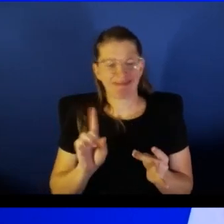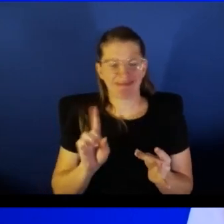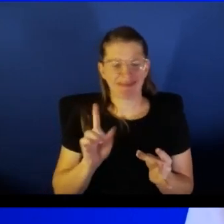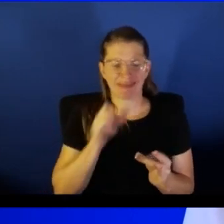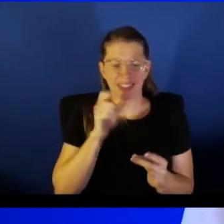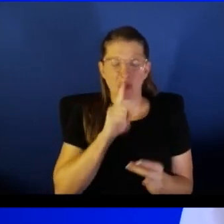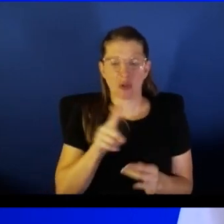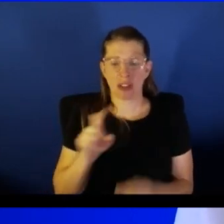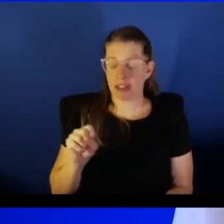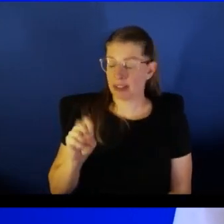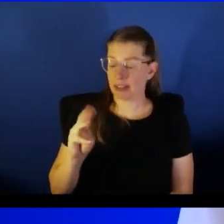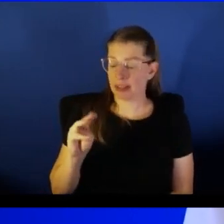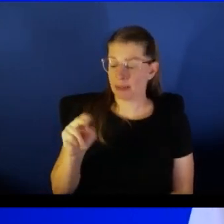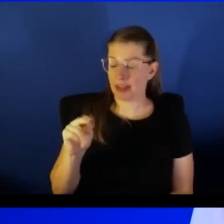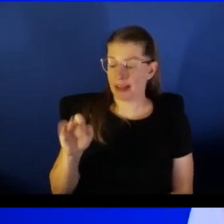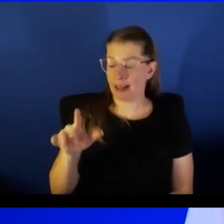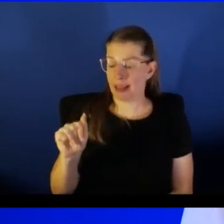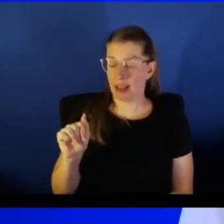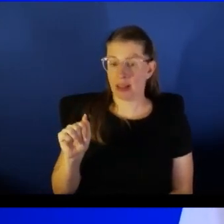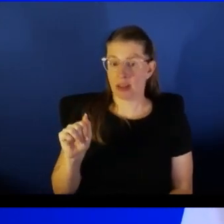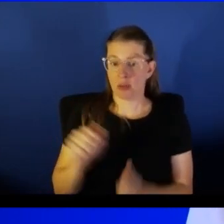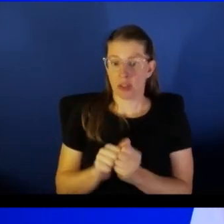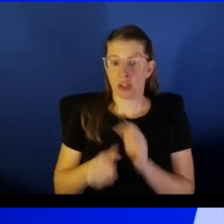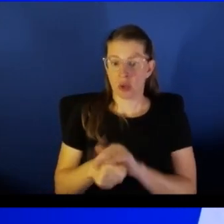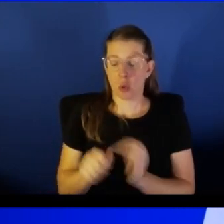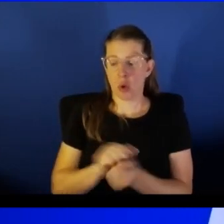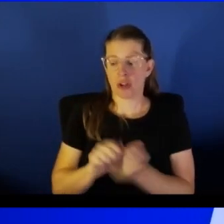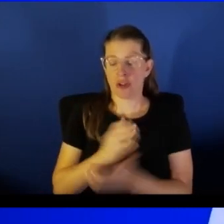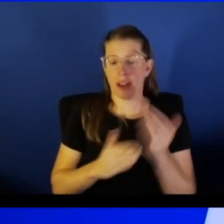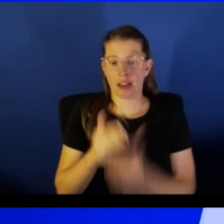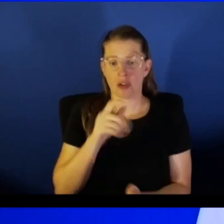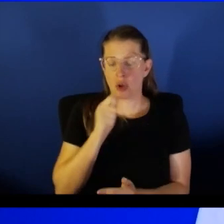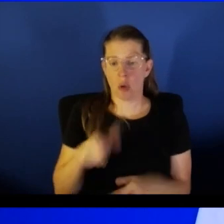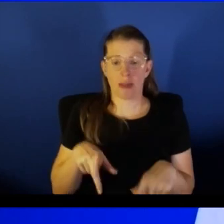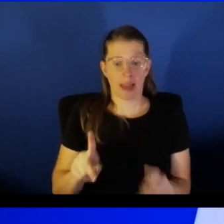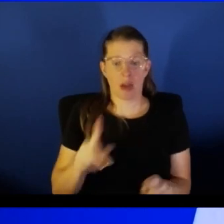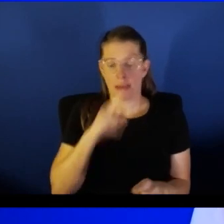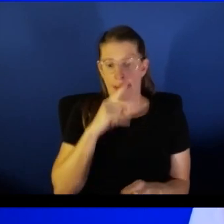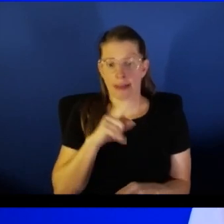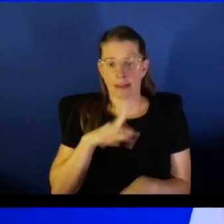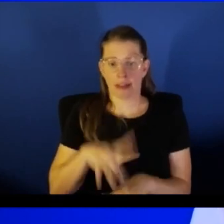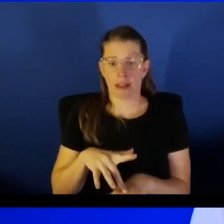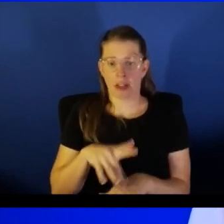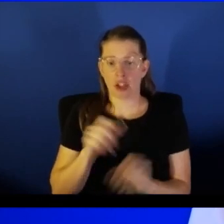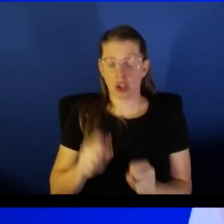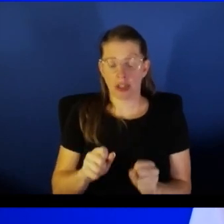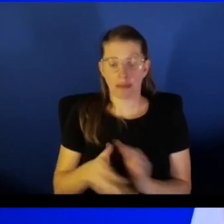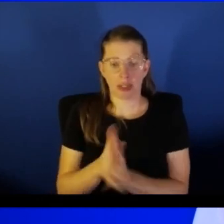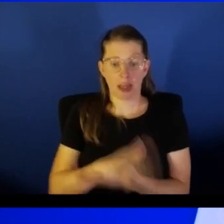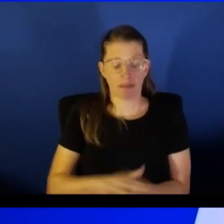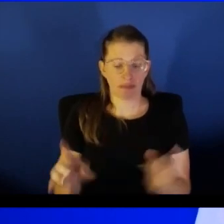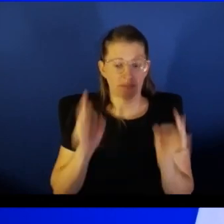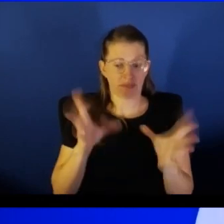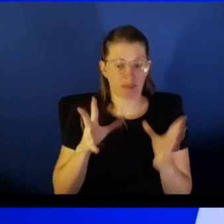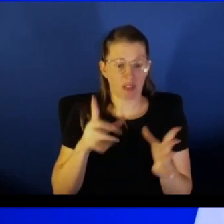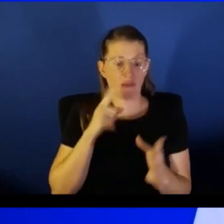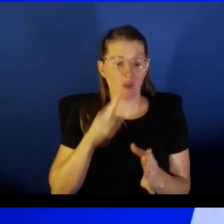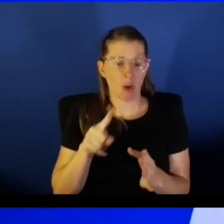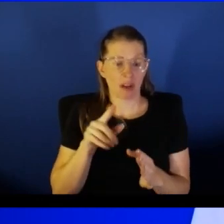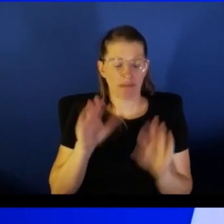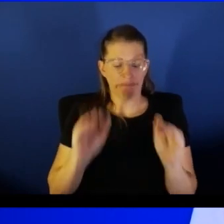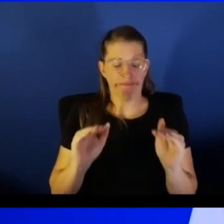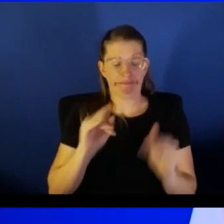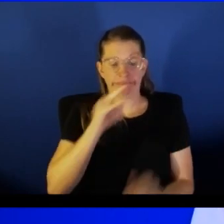turtles. Wash your hands if you've got turtles. Don't let little kids handle them because it can be a disaster for little kids. So, yes, that's a